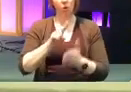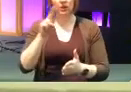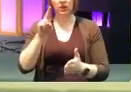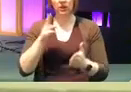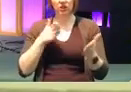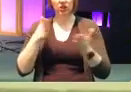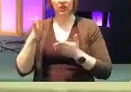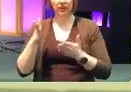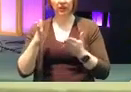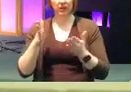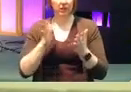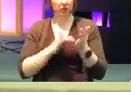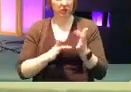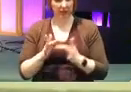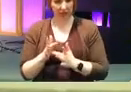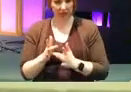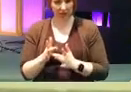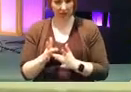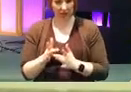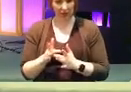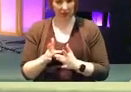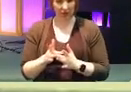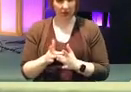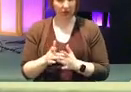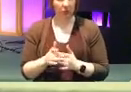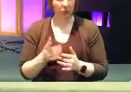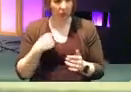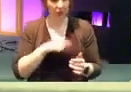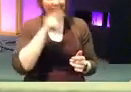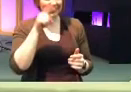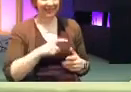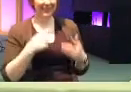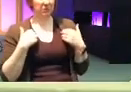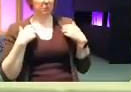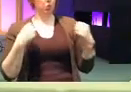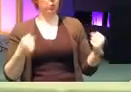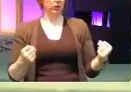So God, we need boldness.